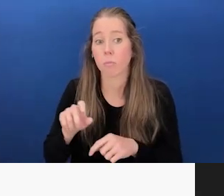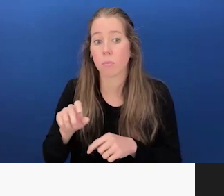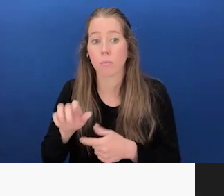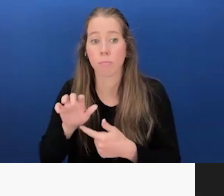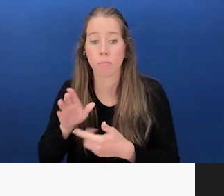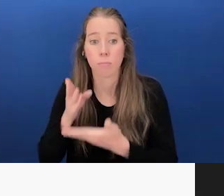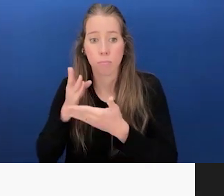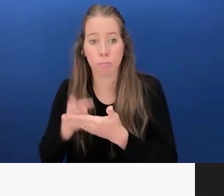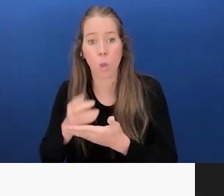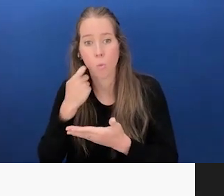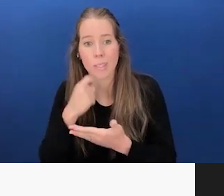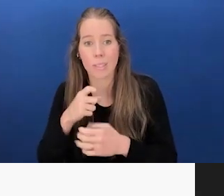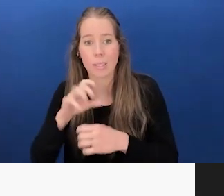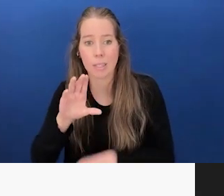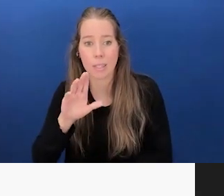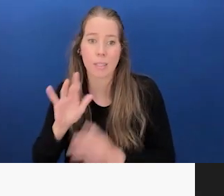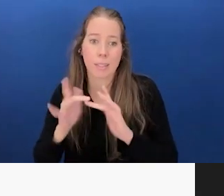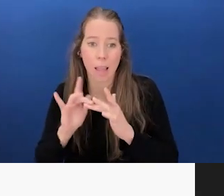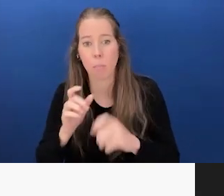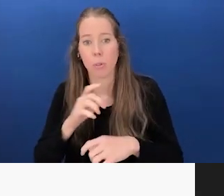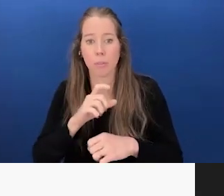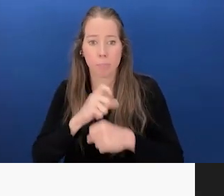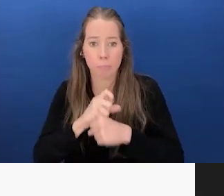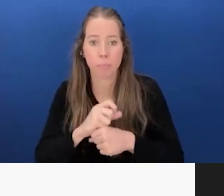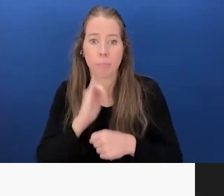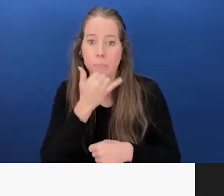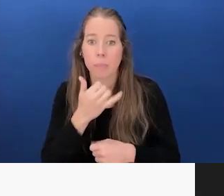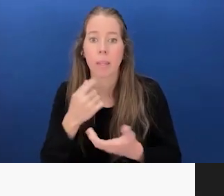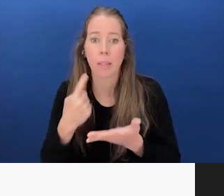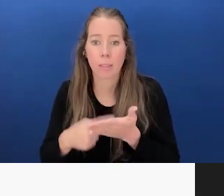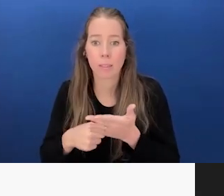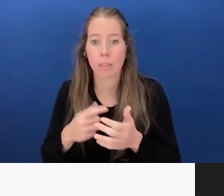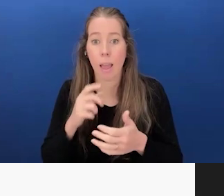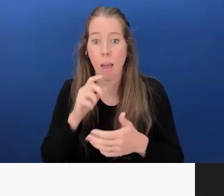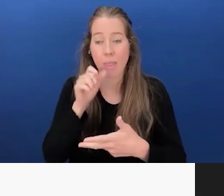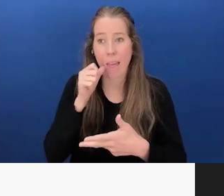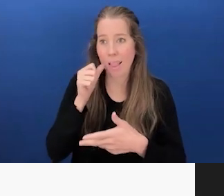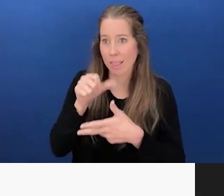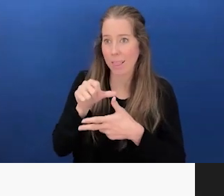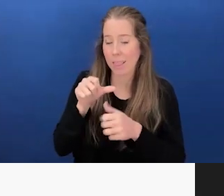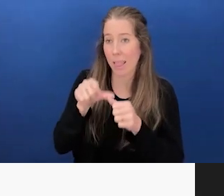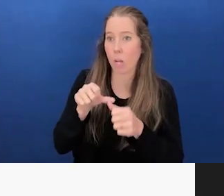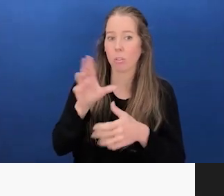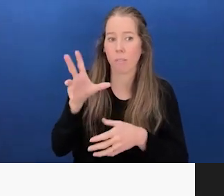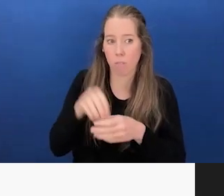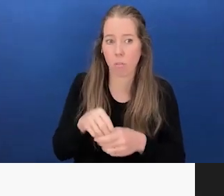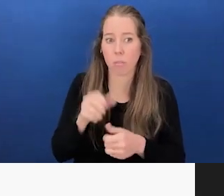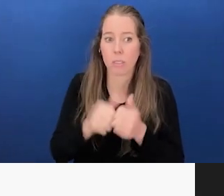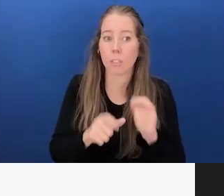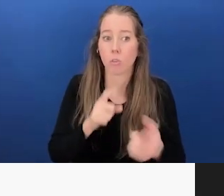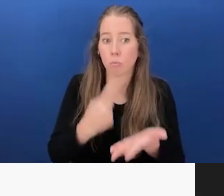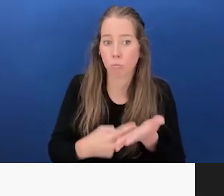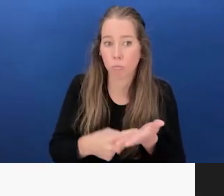recent cybersecurity incident and discuss how the letter is involved for each. All right, each discussion should